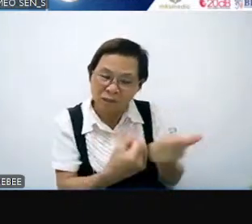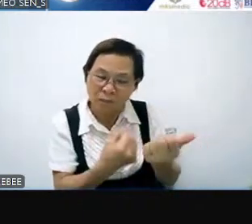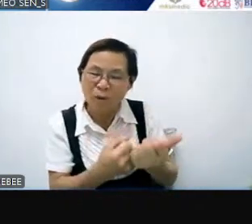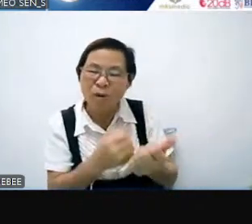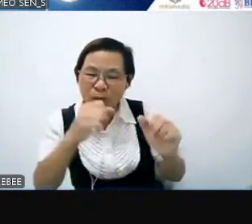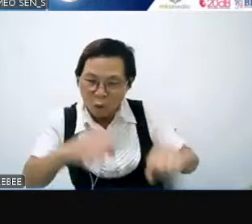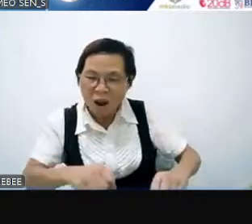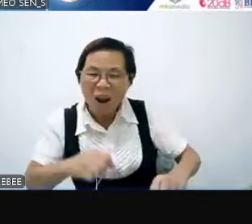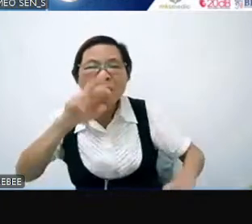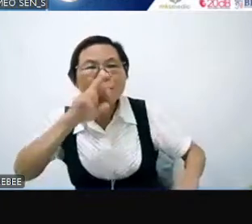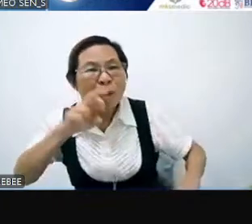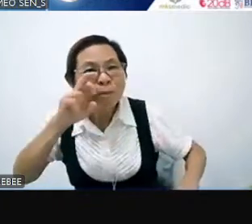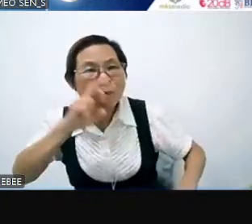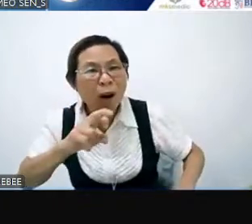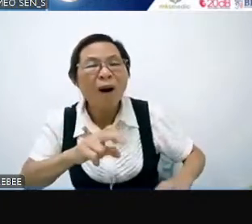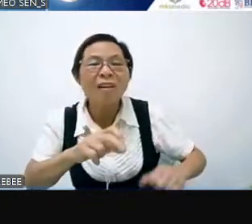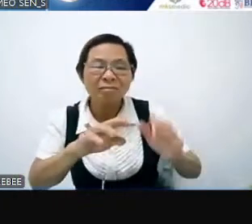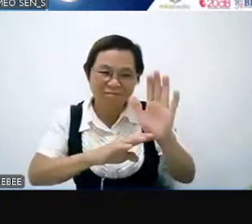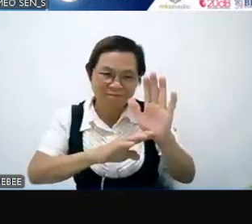language development.